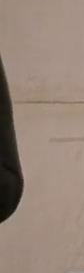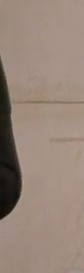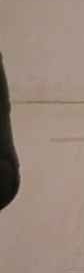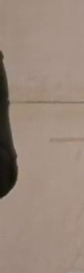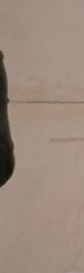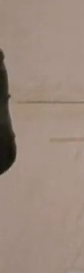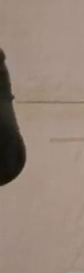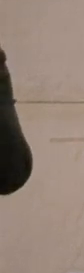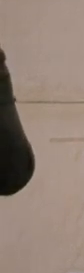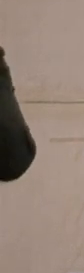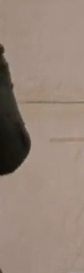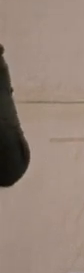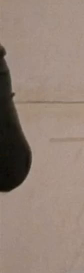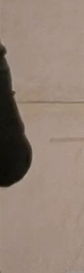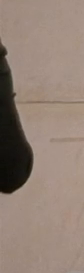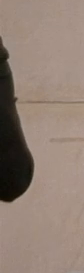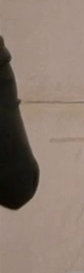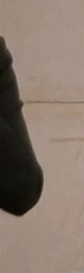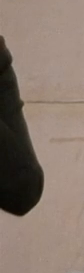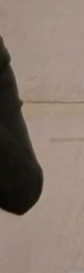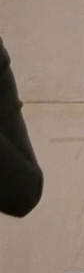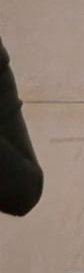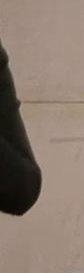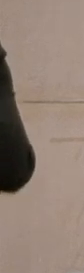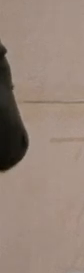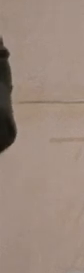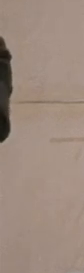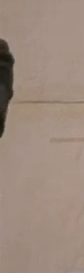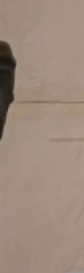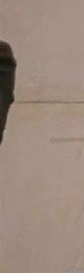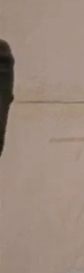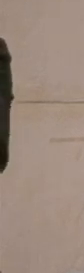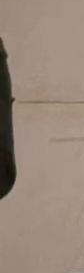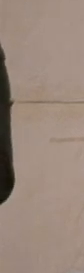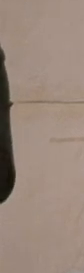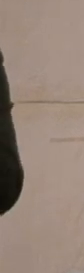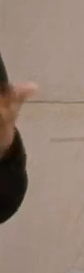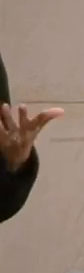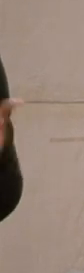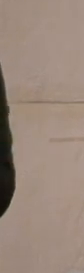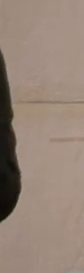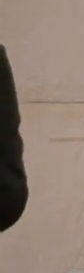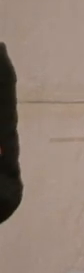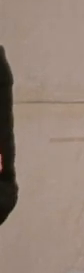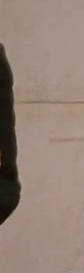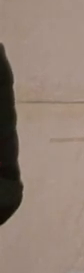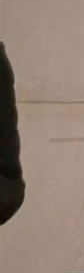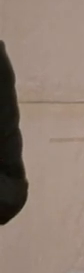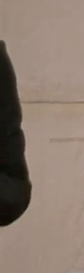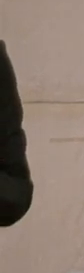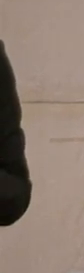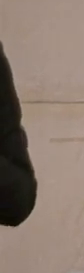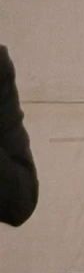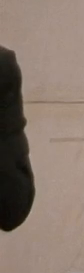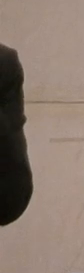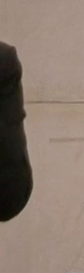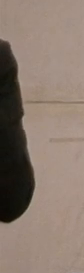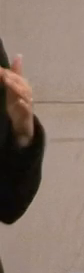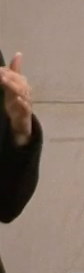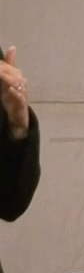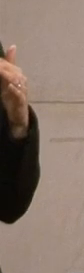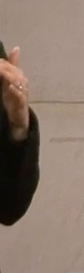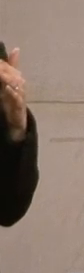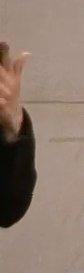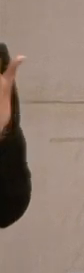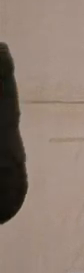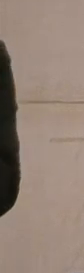really helping us climb back up on that higher ground and remember, as she put it, the values of inclusion, diversity, and regard for